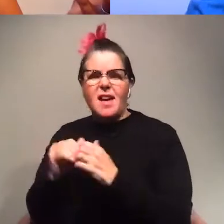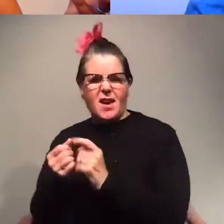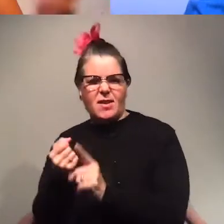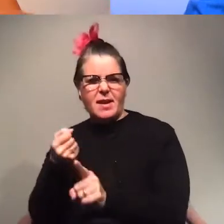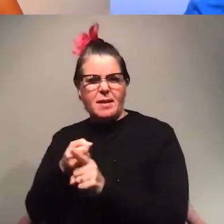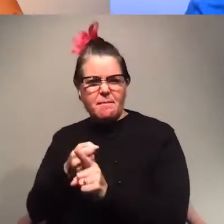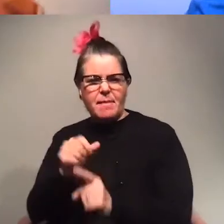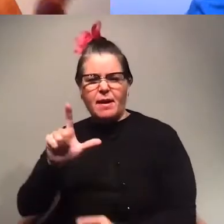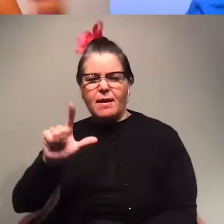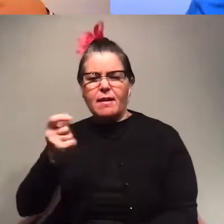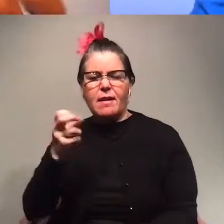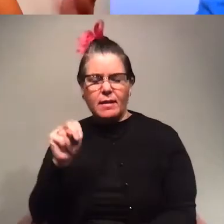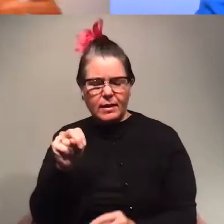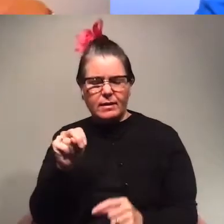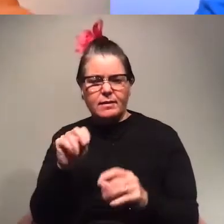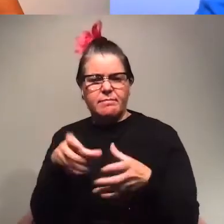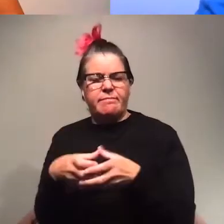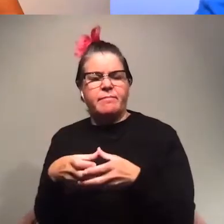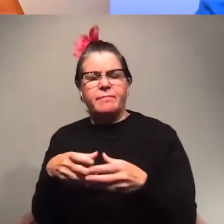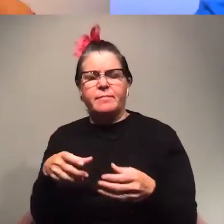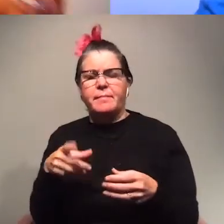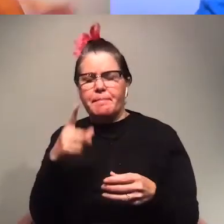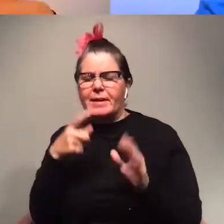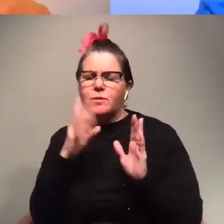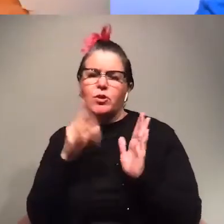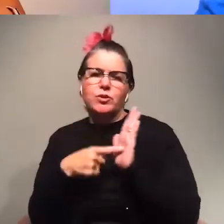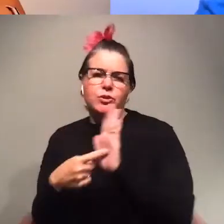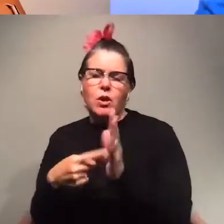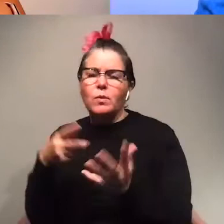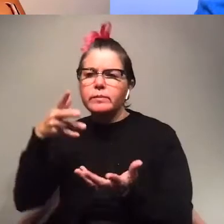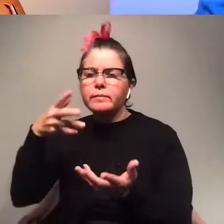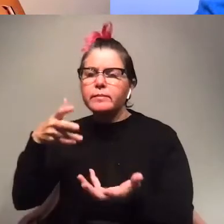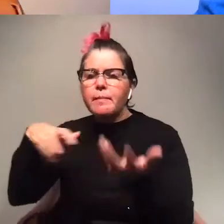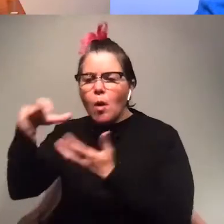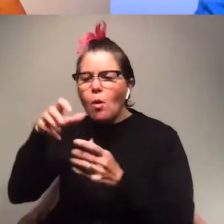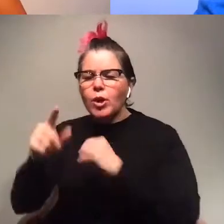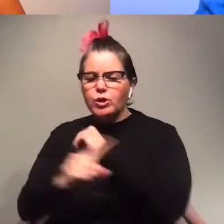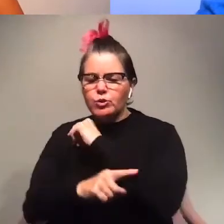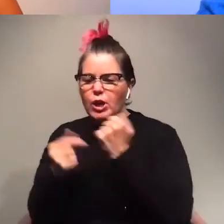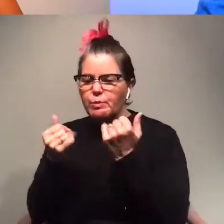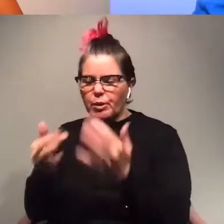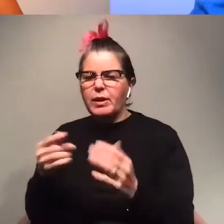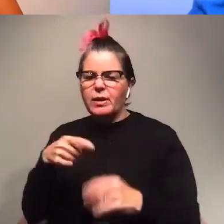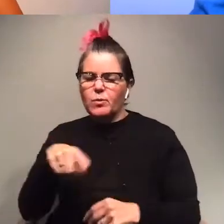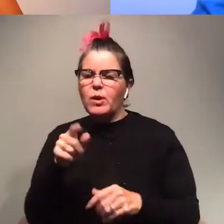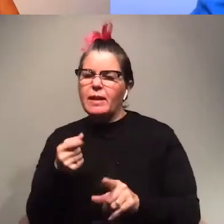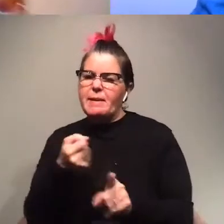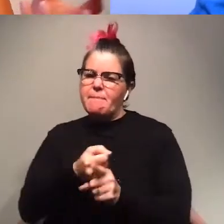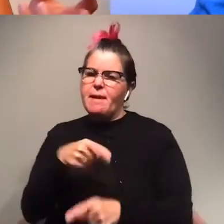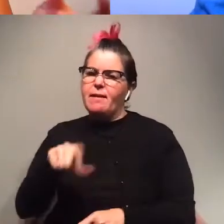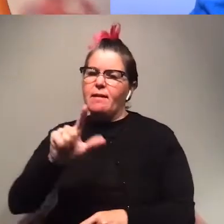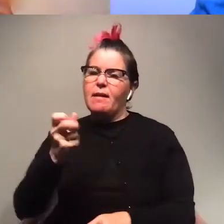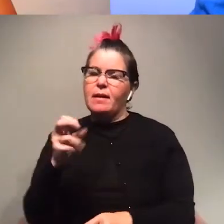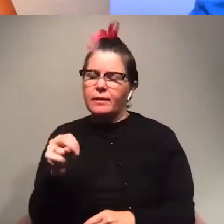lichen populations and like because they're indicators of like smoke and trash burning. And so those questions of like